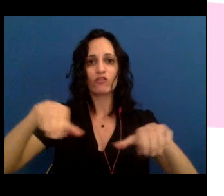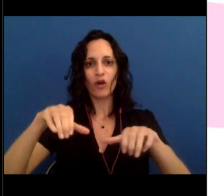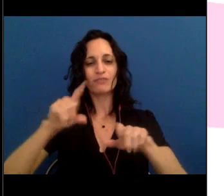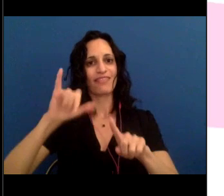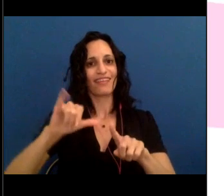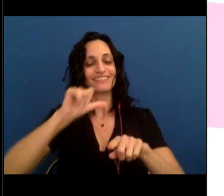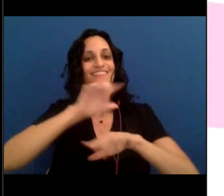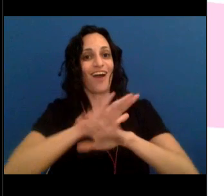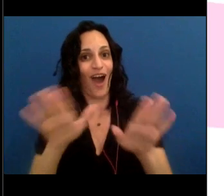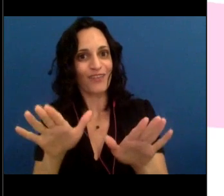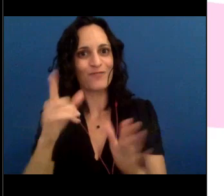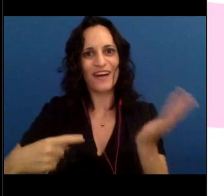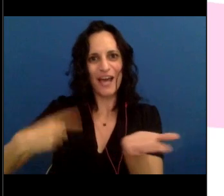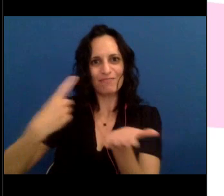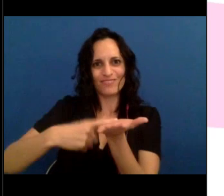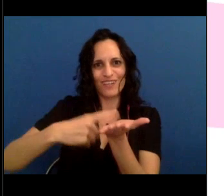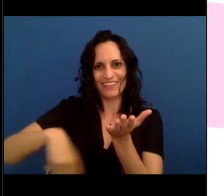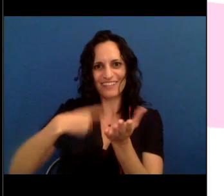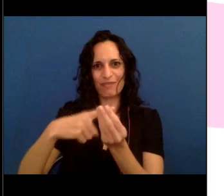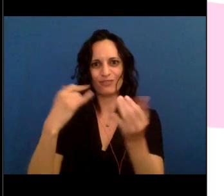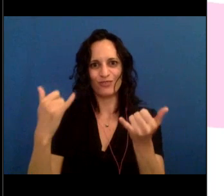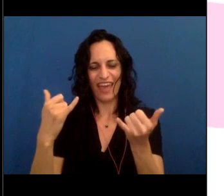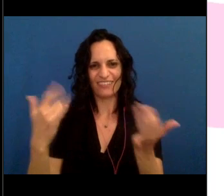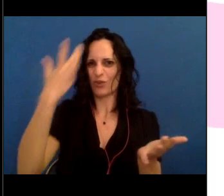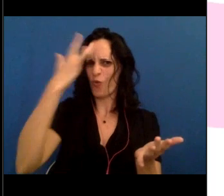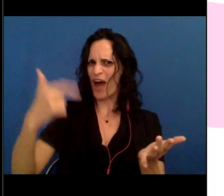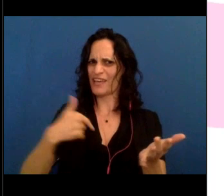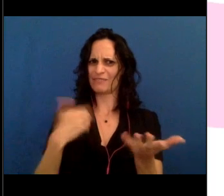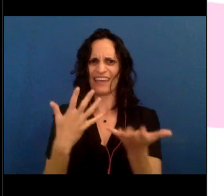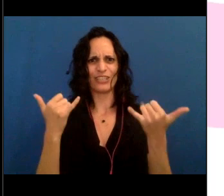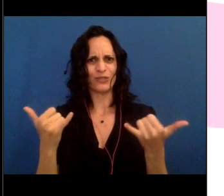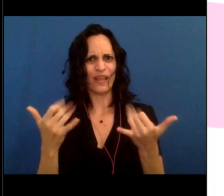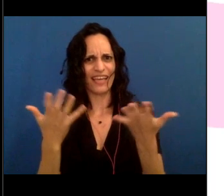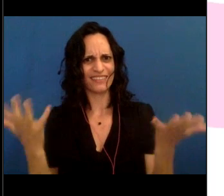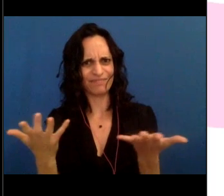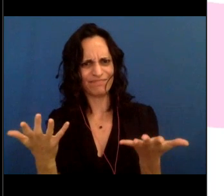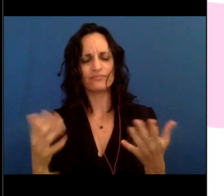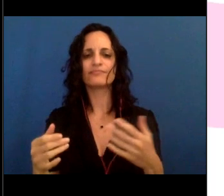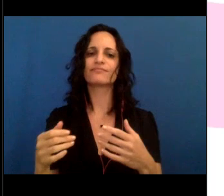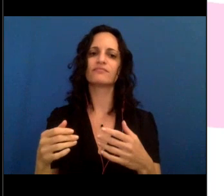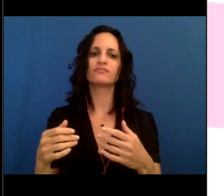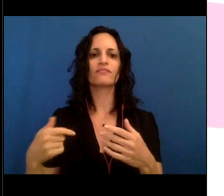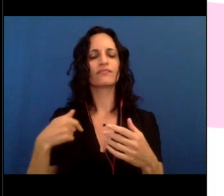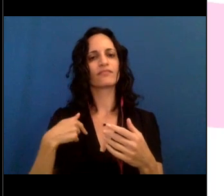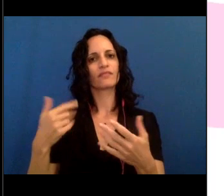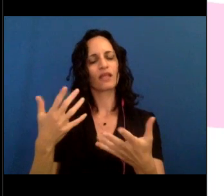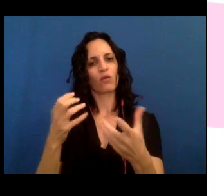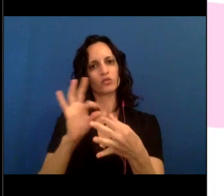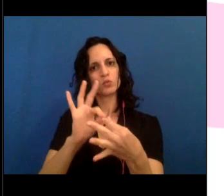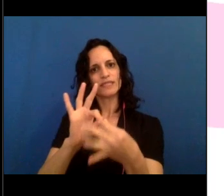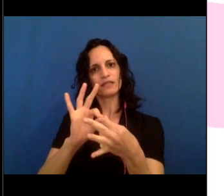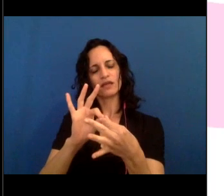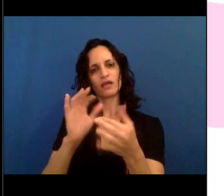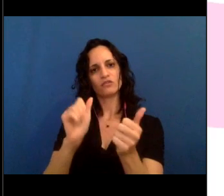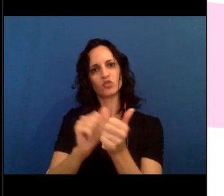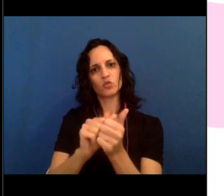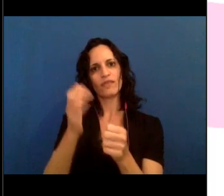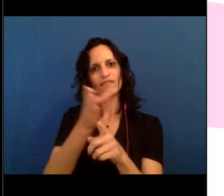Why am I here today? For one, I'm going to kind of engage with the field's renewed interest